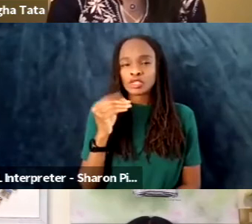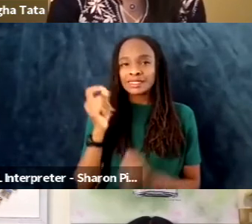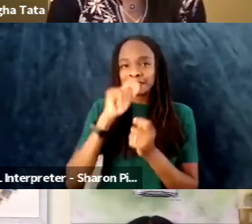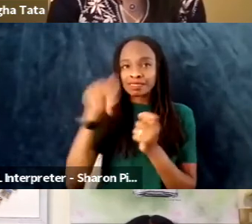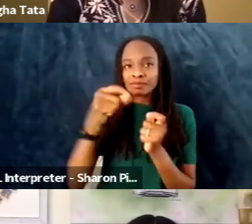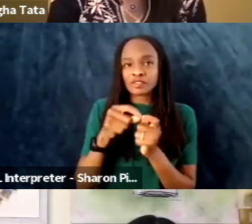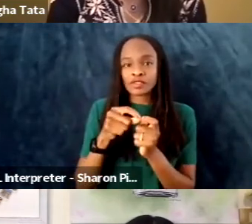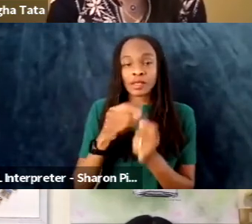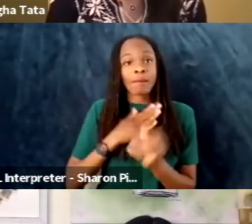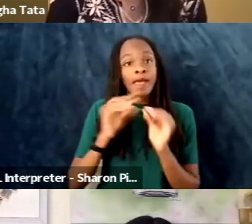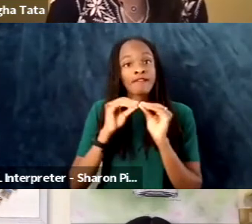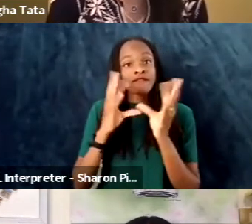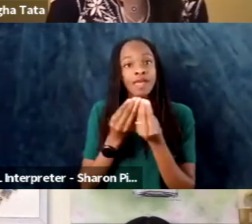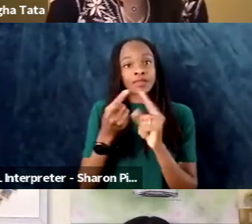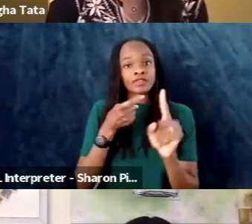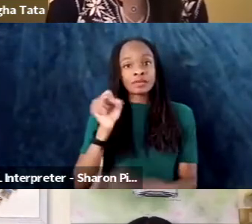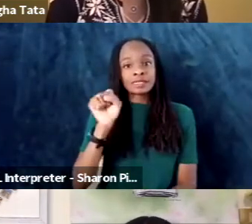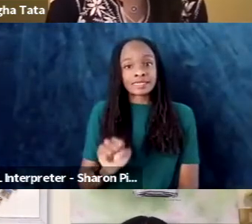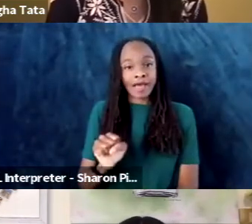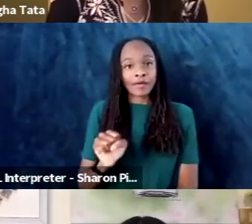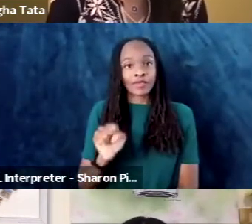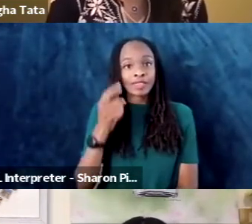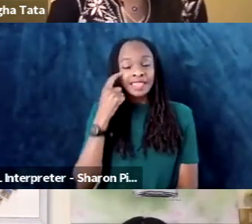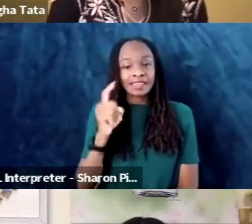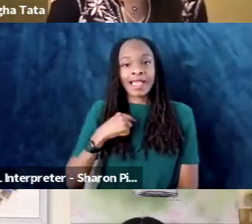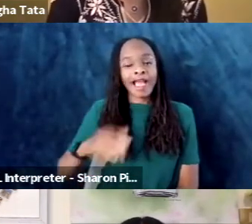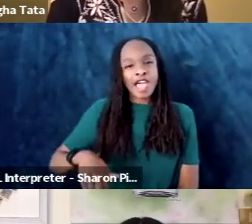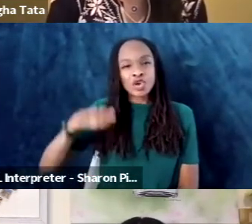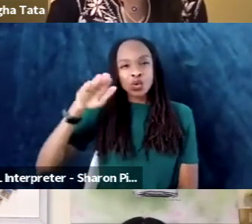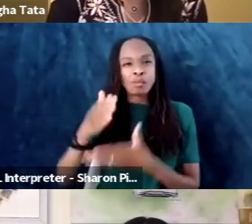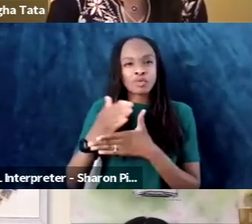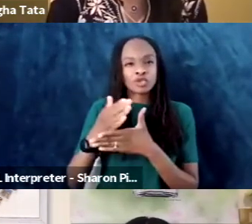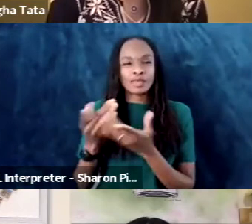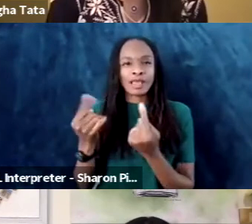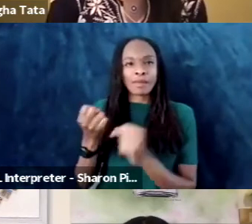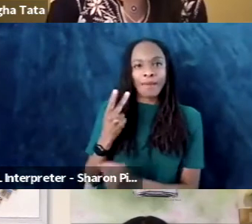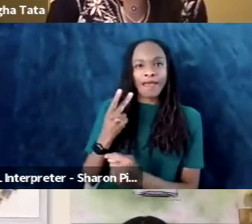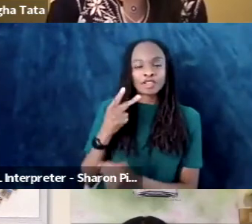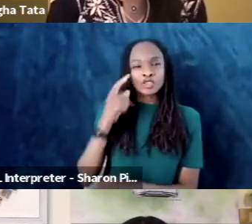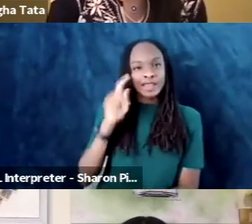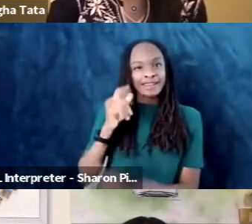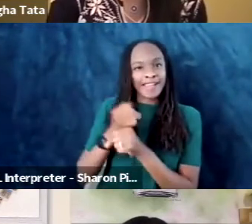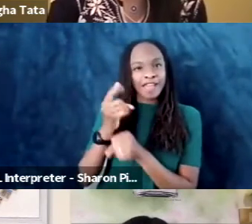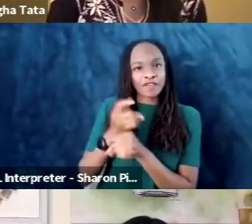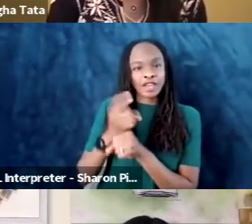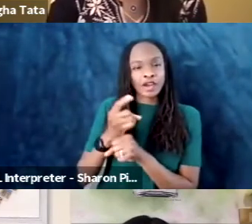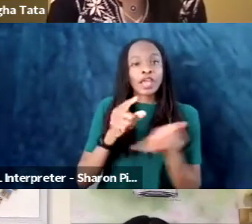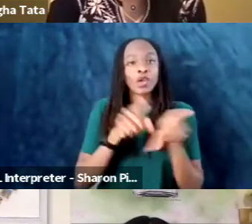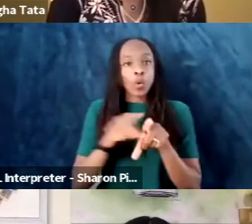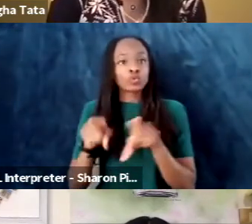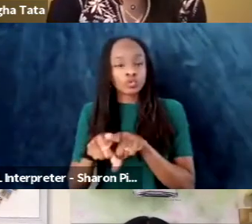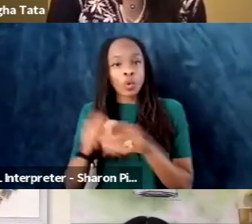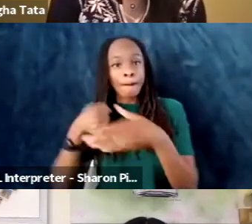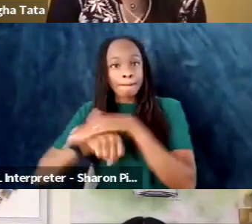specifically. My family is from South India. I grew up kind of between coming back to India every year and also, born